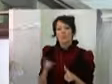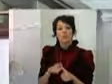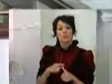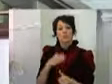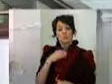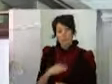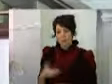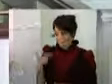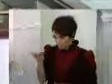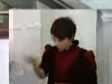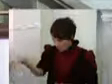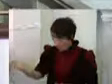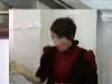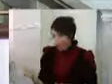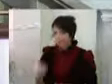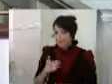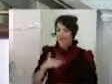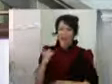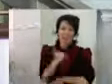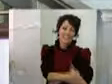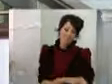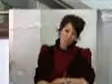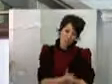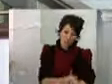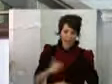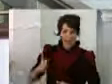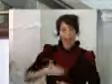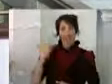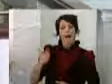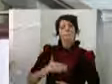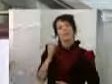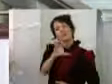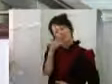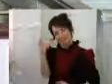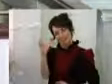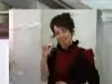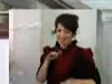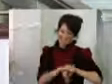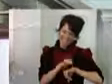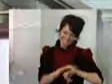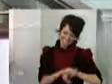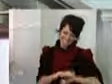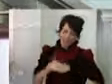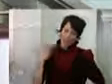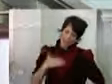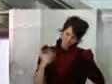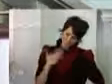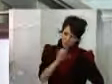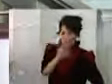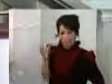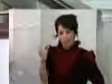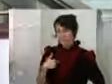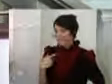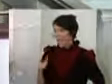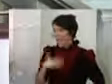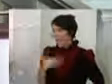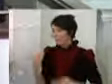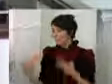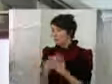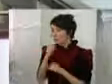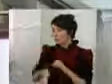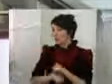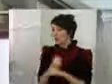you in my country a happy Christmas. And we still say Happy New Year, although